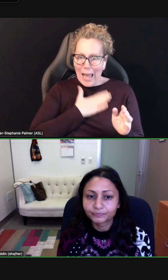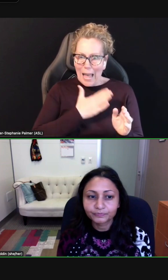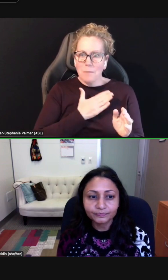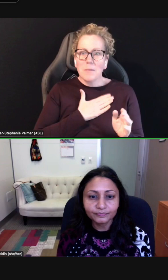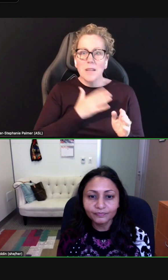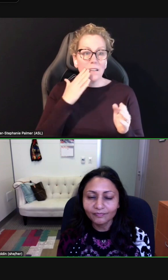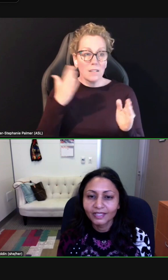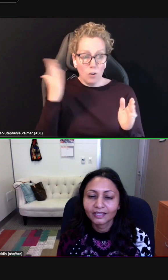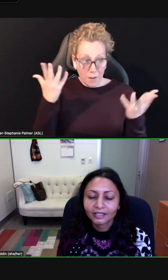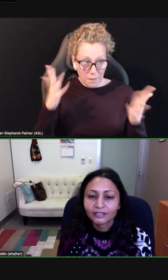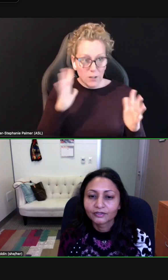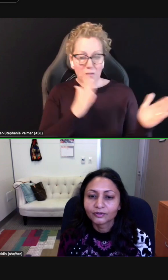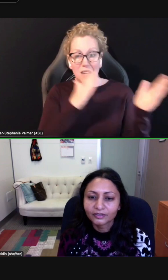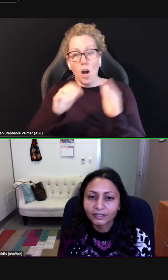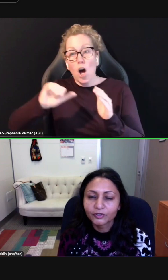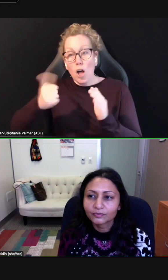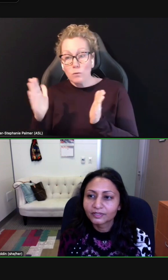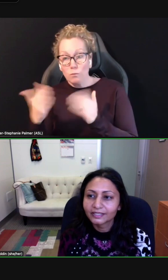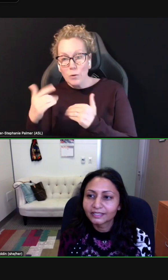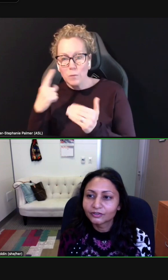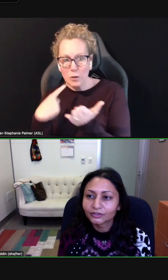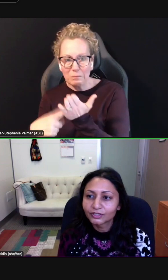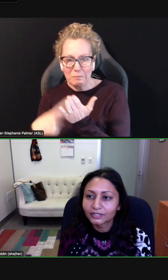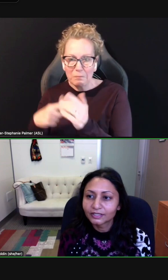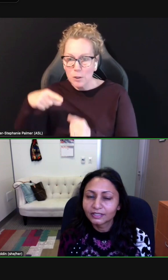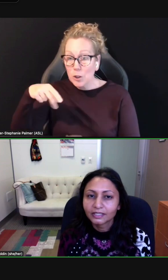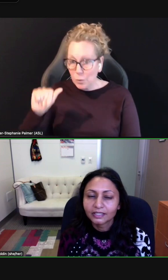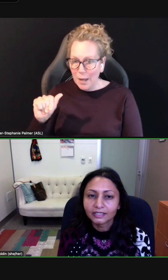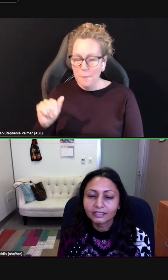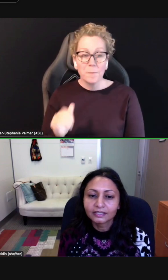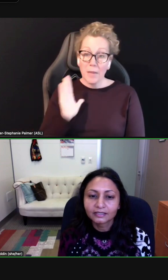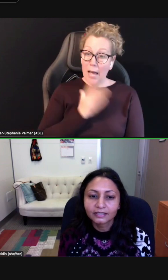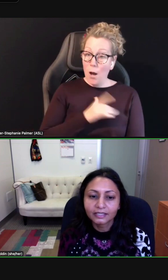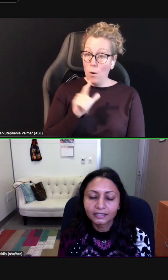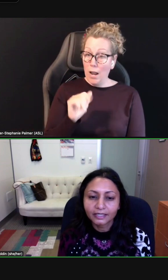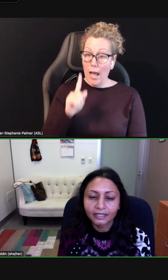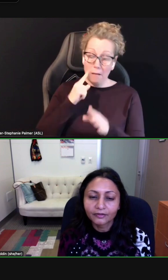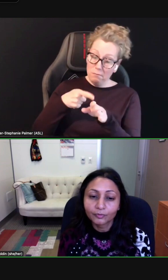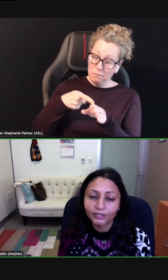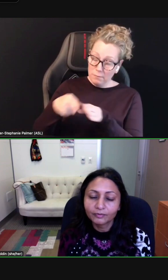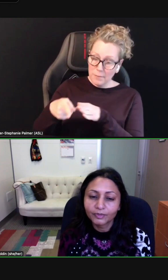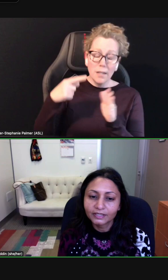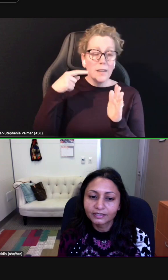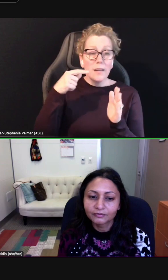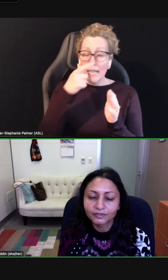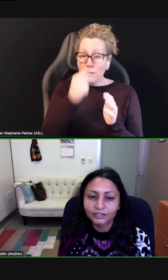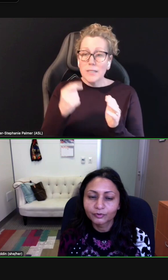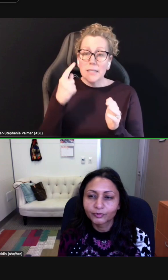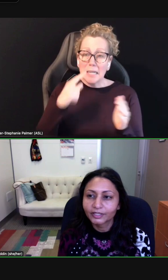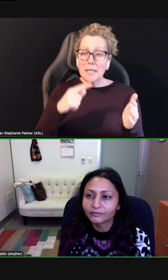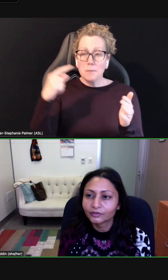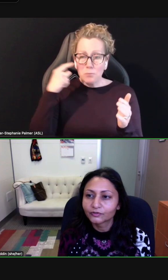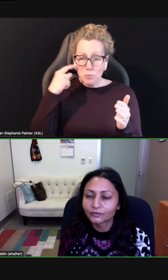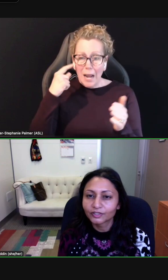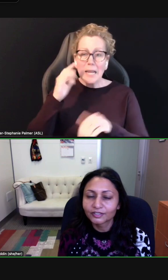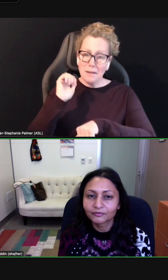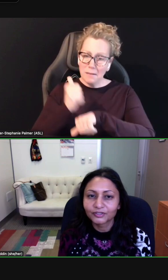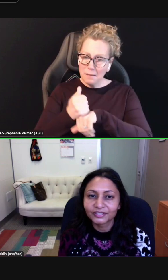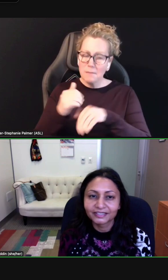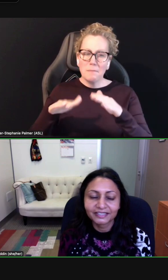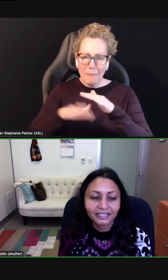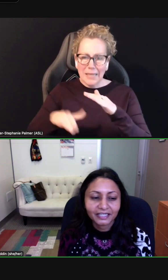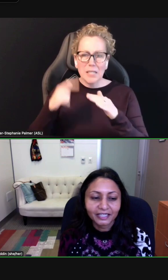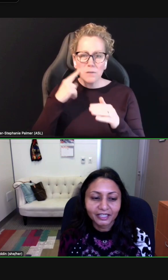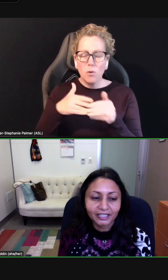well. So our lab is really interested in studying the brain basis of flexible behaviors for lots